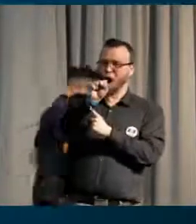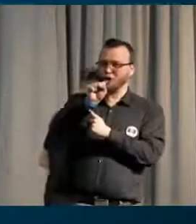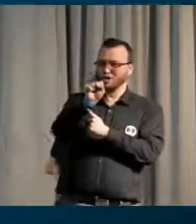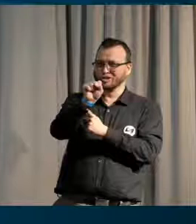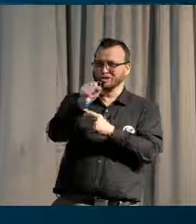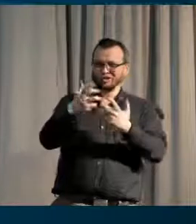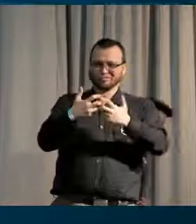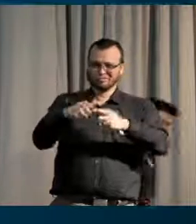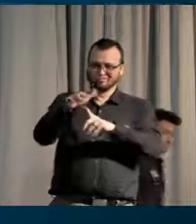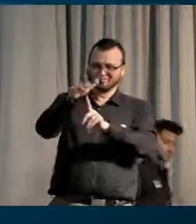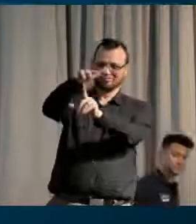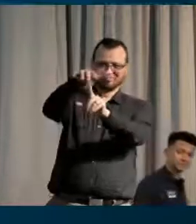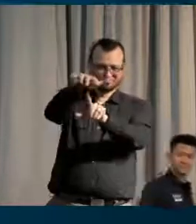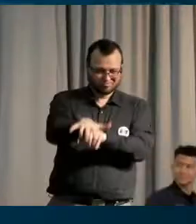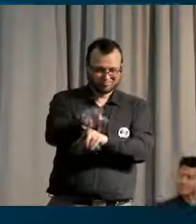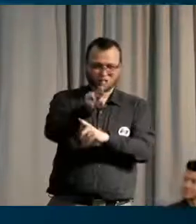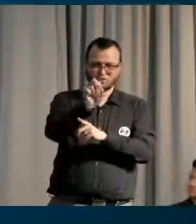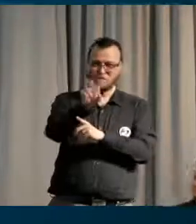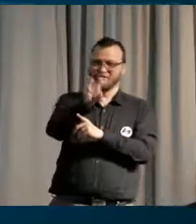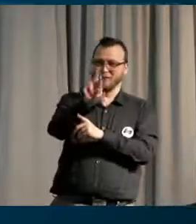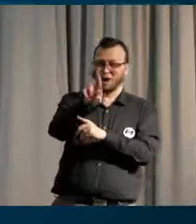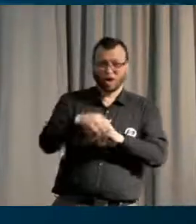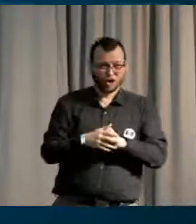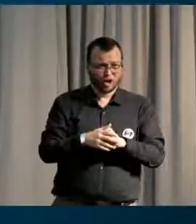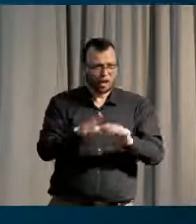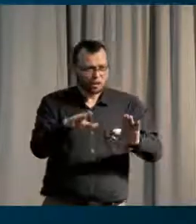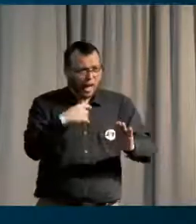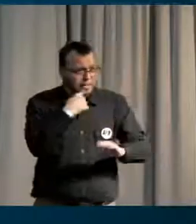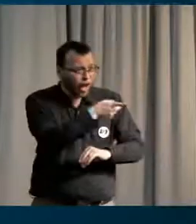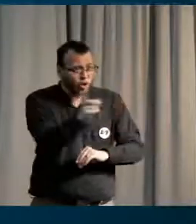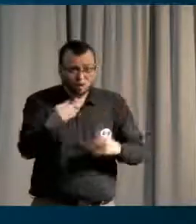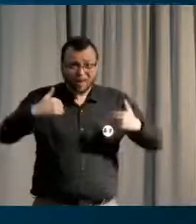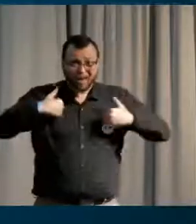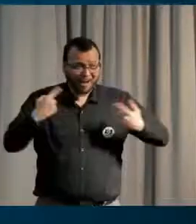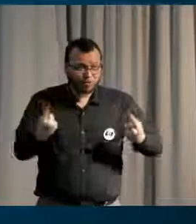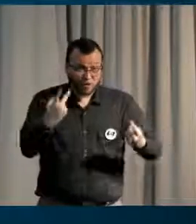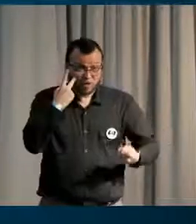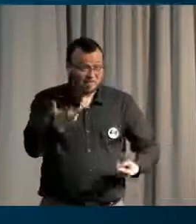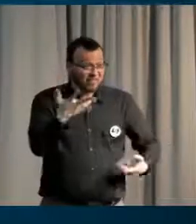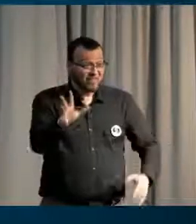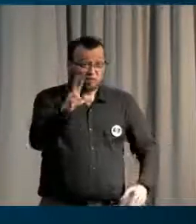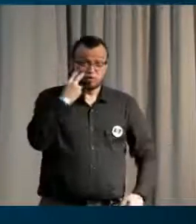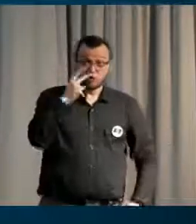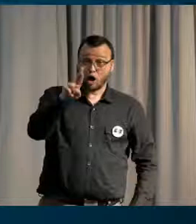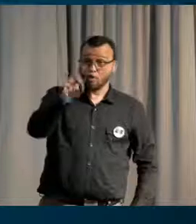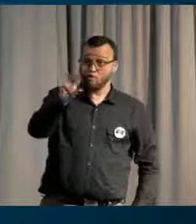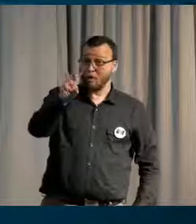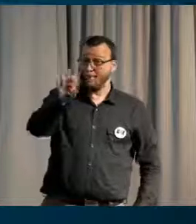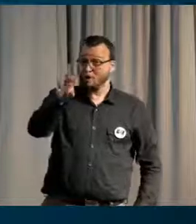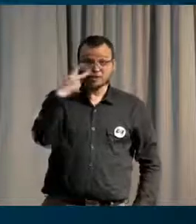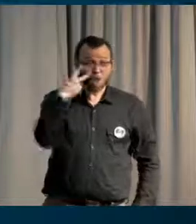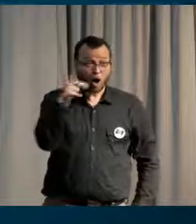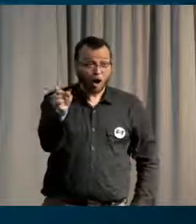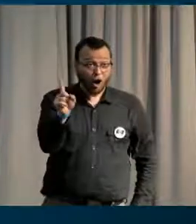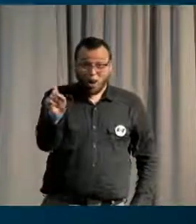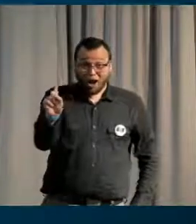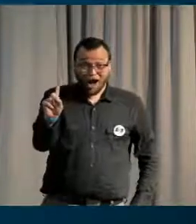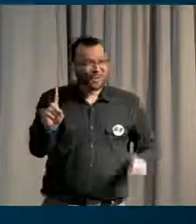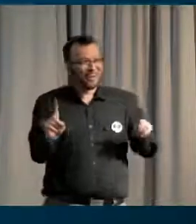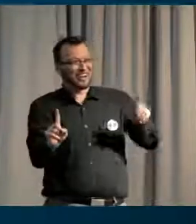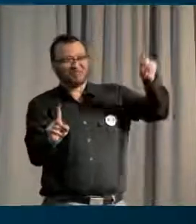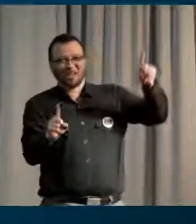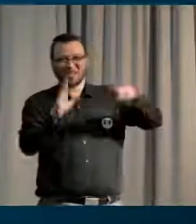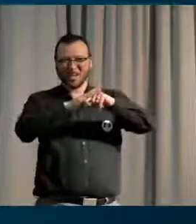rover. And did I mention we have a Mars rover on site here, guys? Have you seen it yet? Anyone seen it yet? Upstairs in our Space